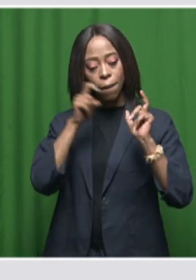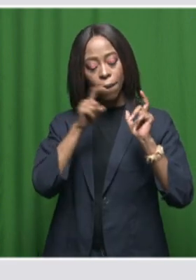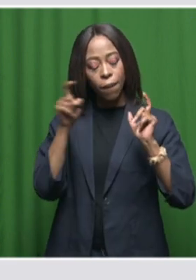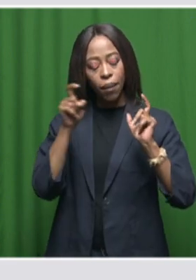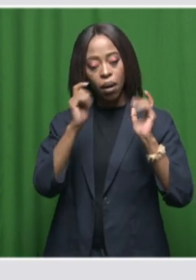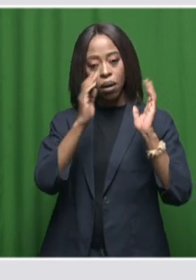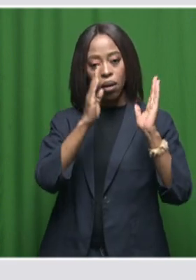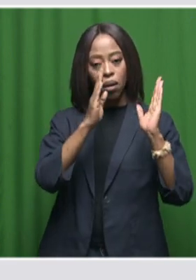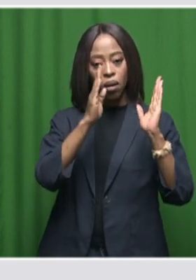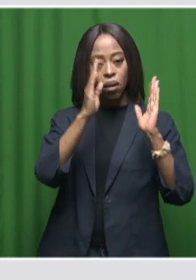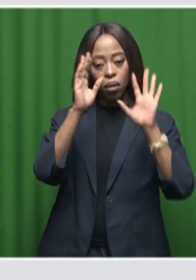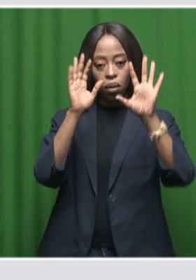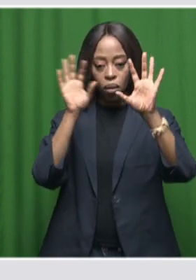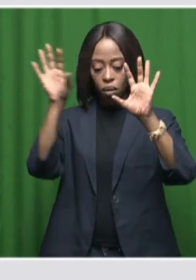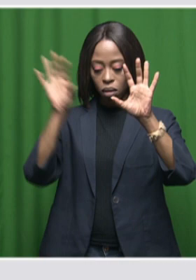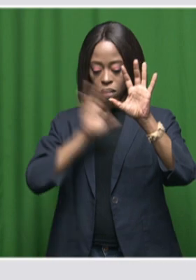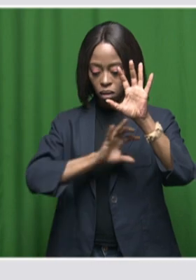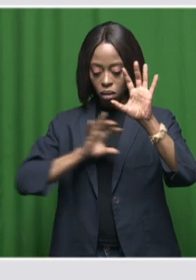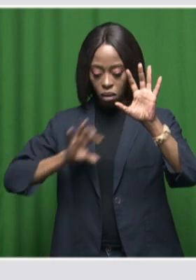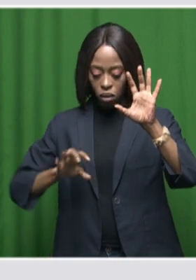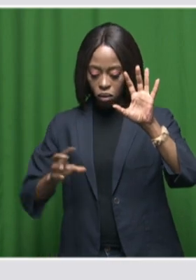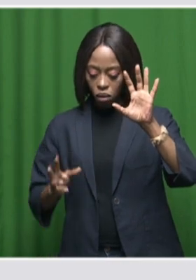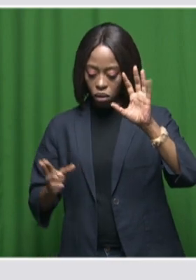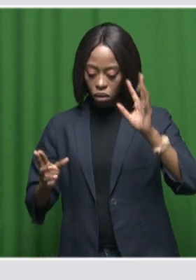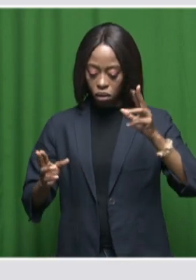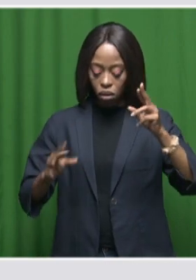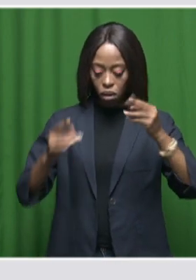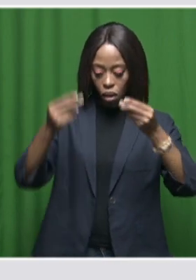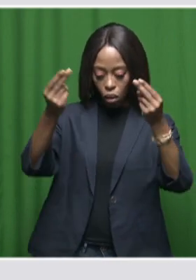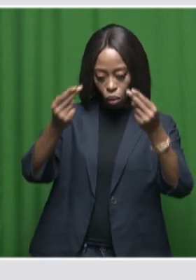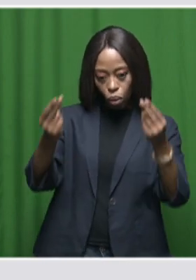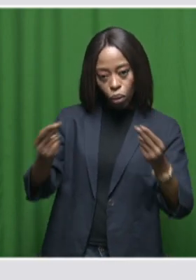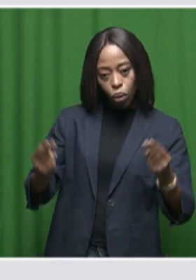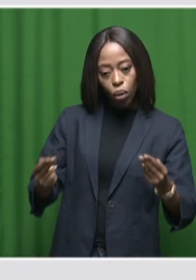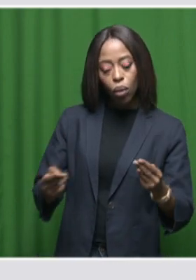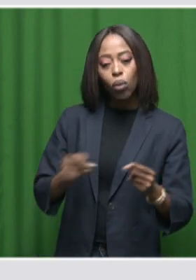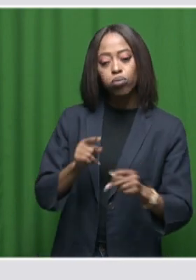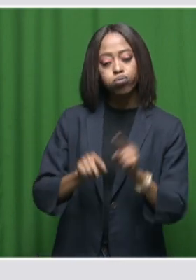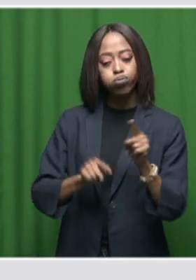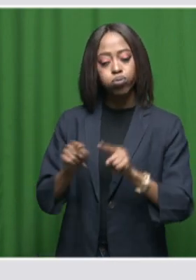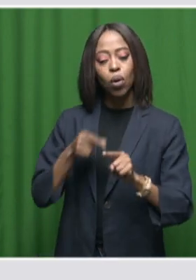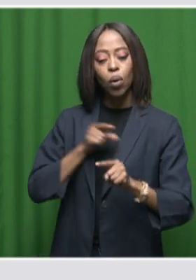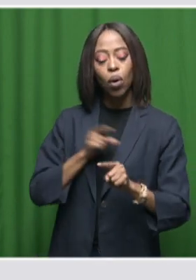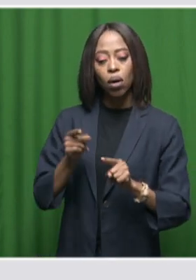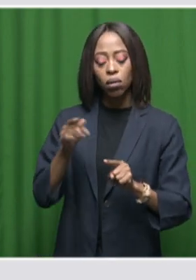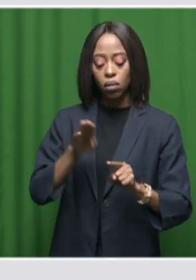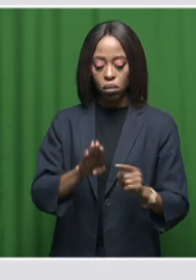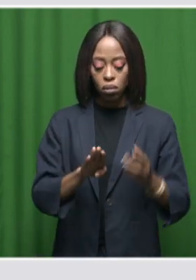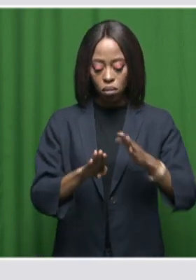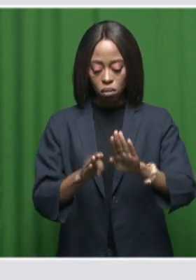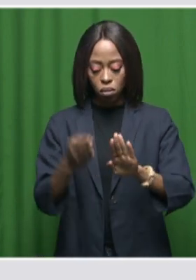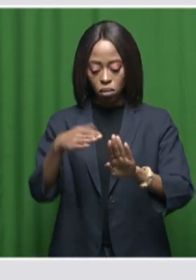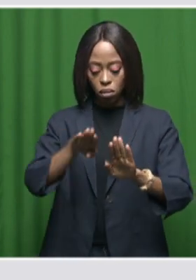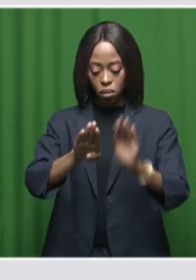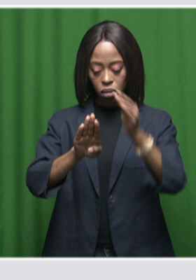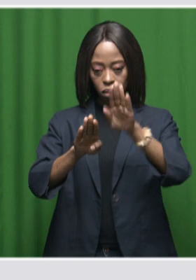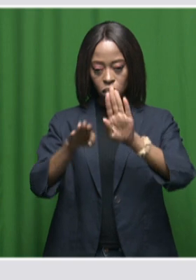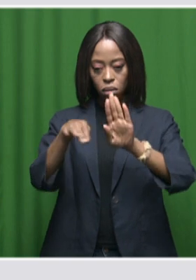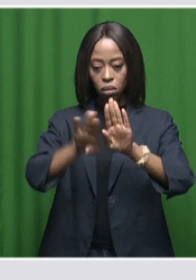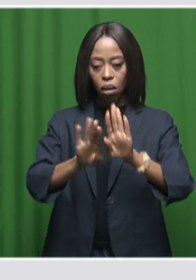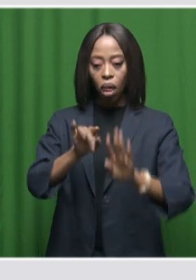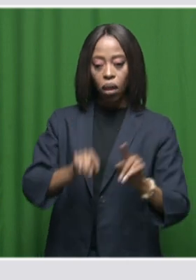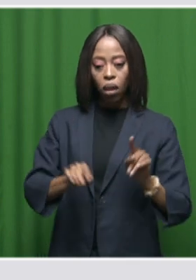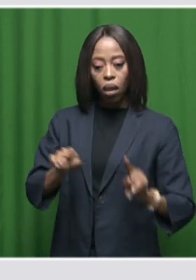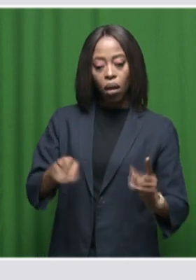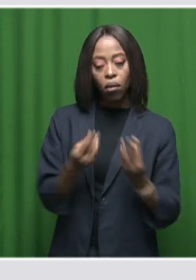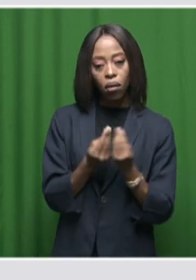the surface and kind of peel away the layers and draw on the surface. So, in terms of just layering and multitude of surface